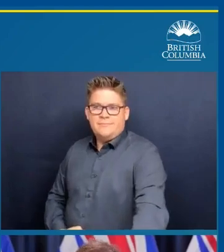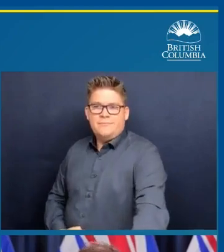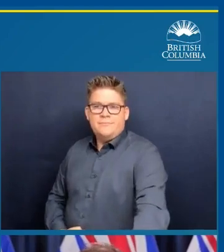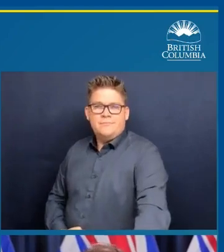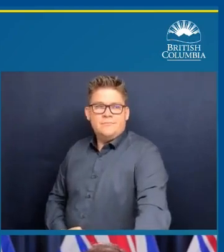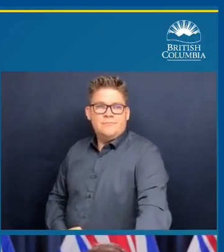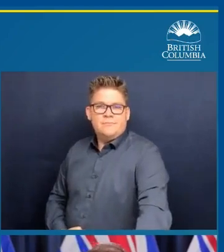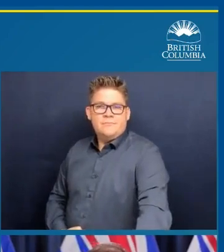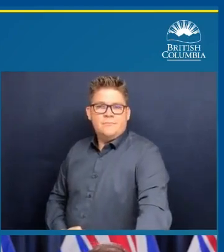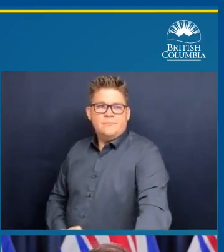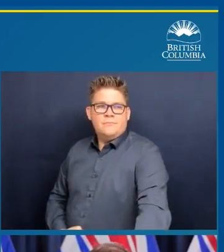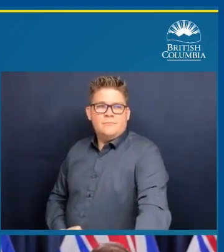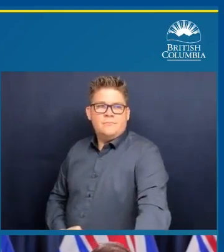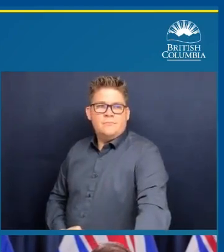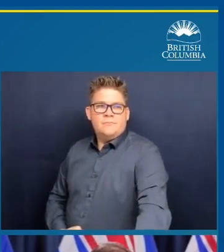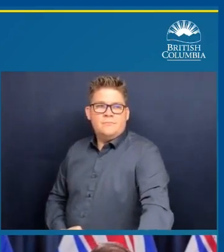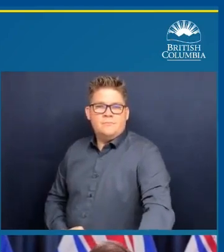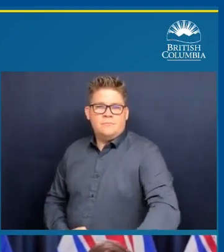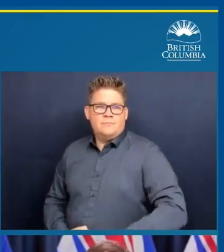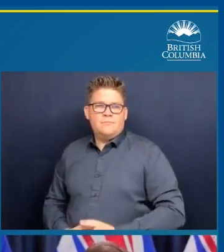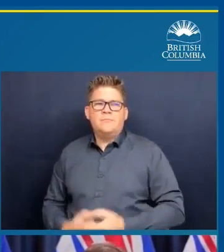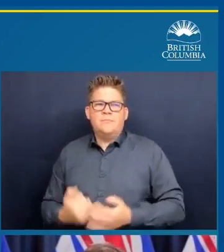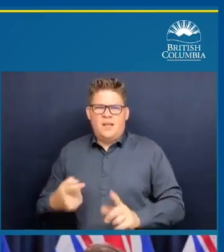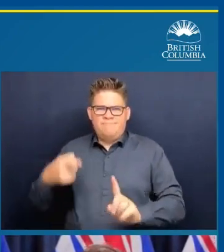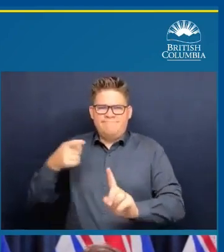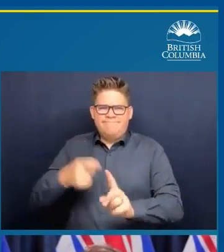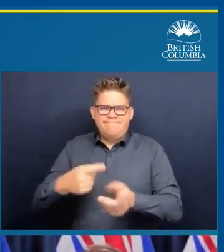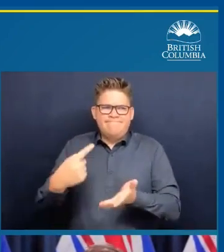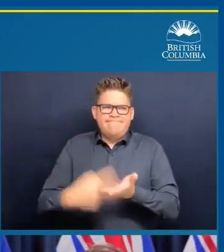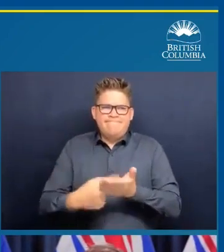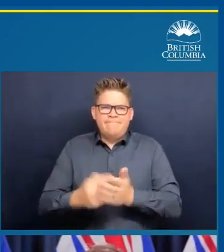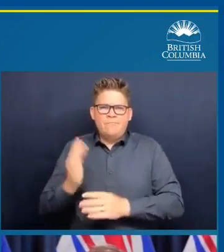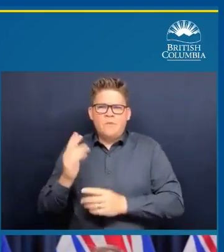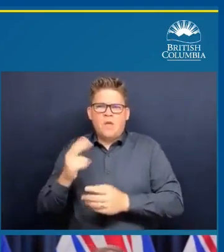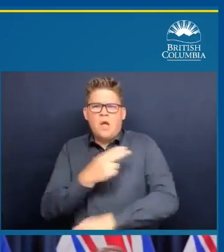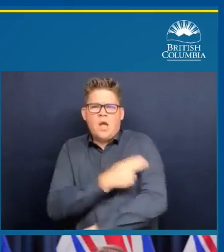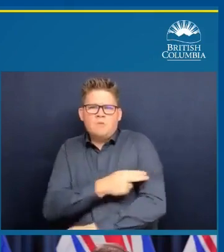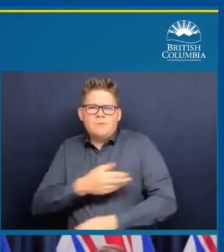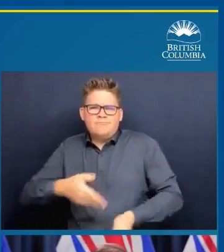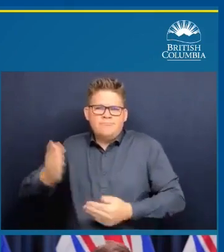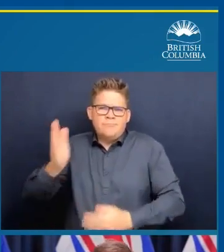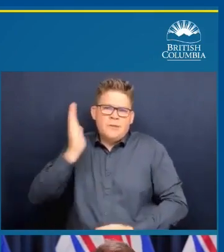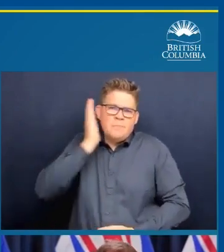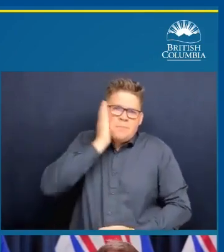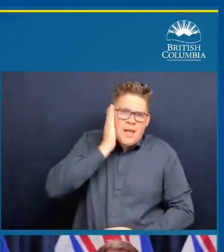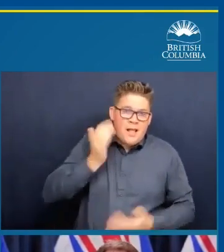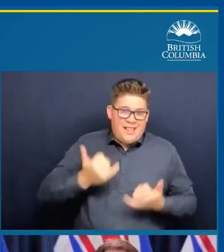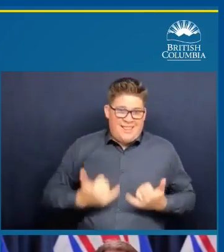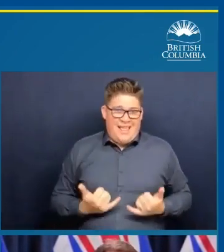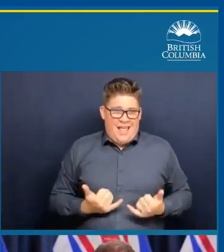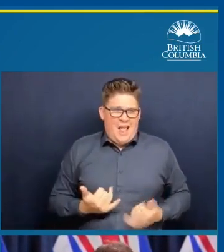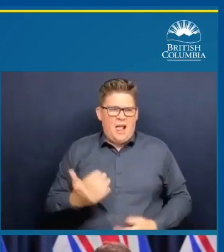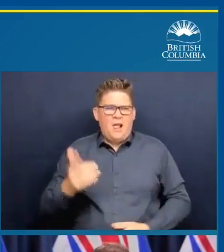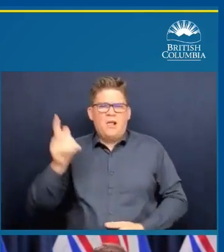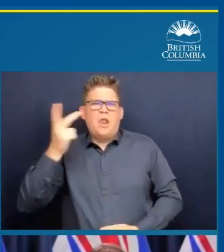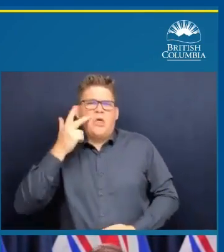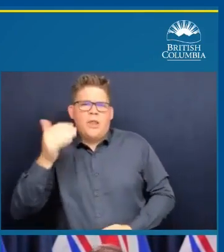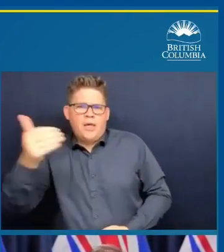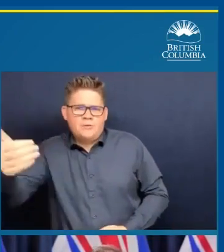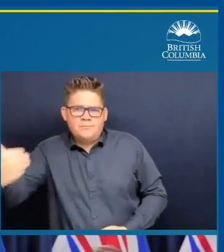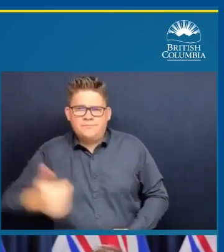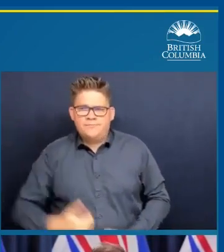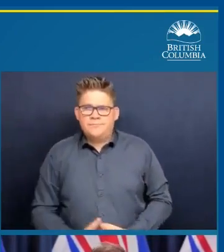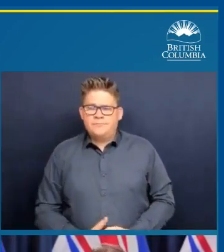status, where we are, and where we expect to be. In September, we said that we had to prepare our